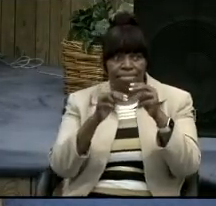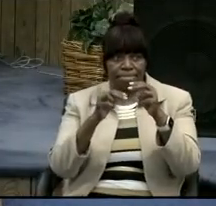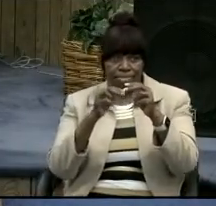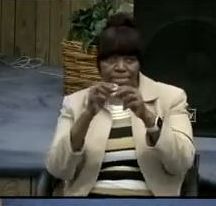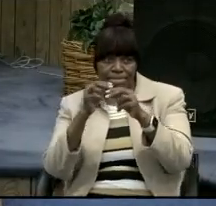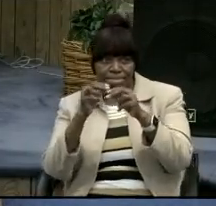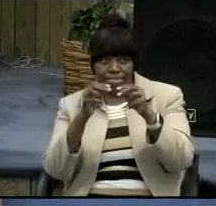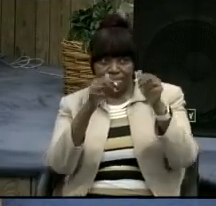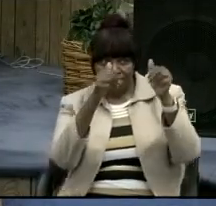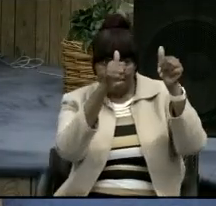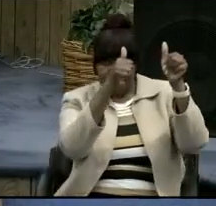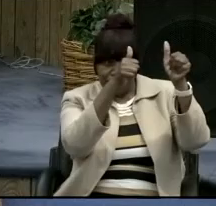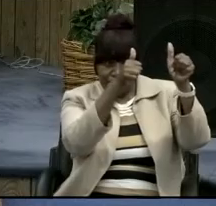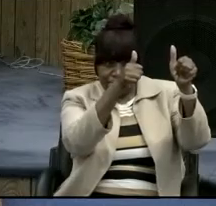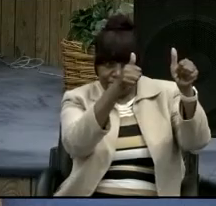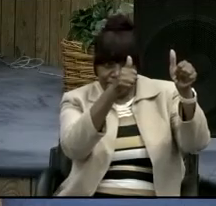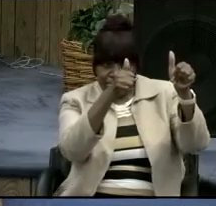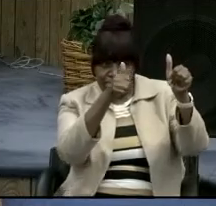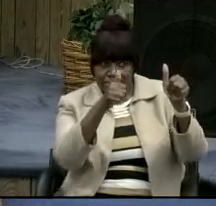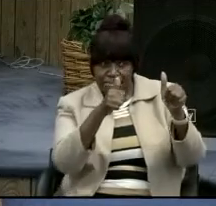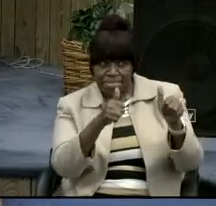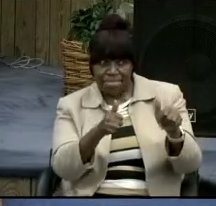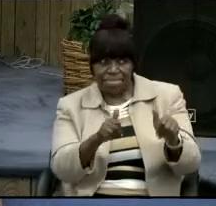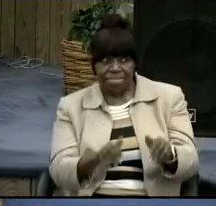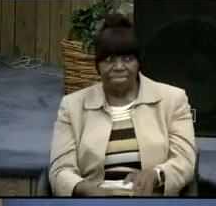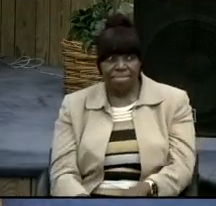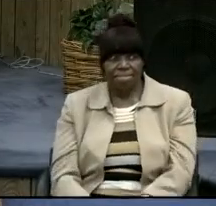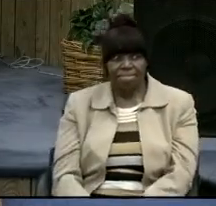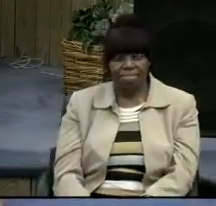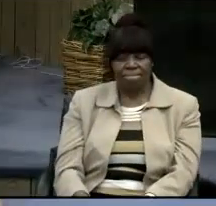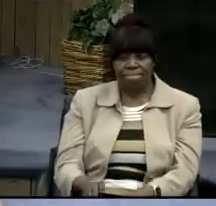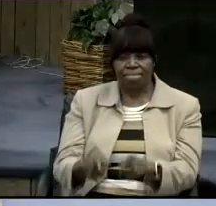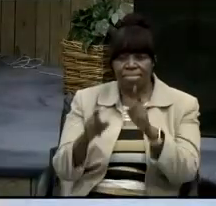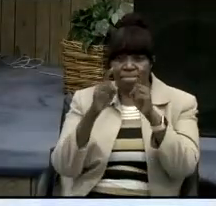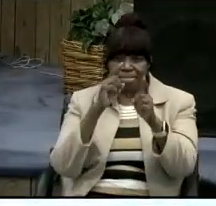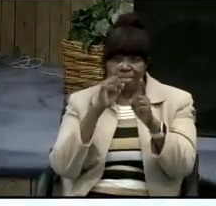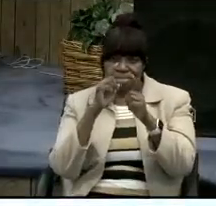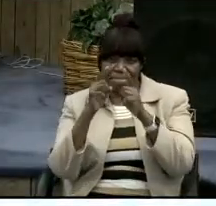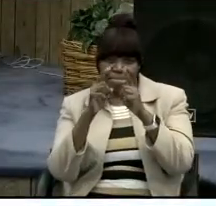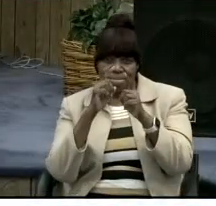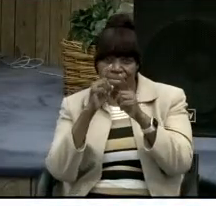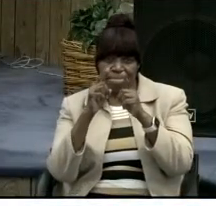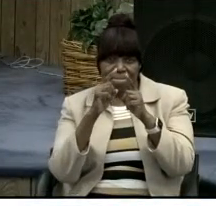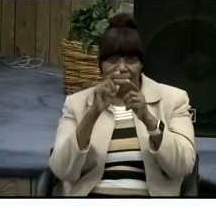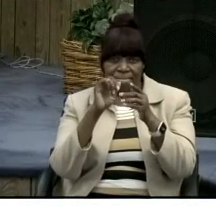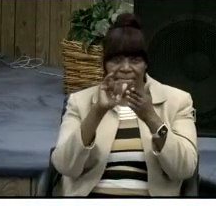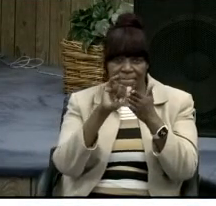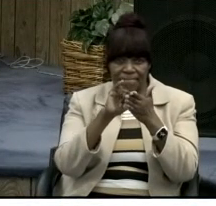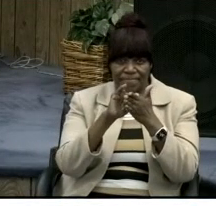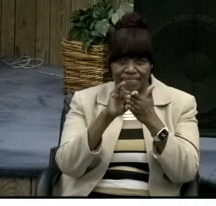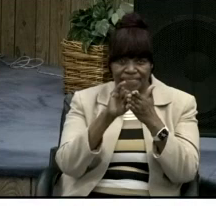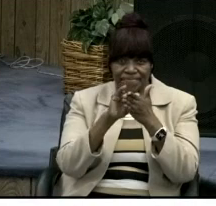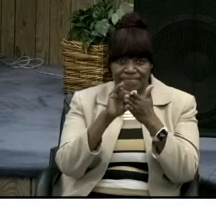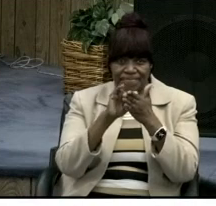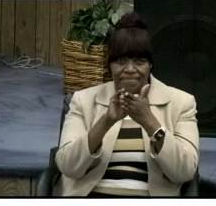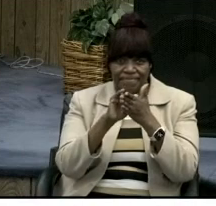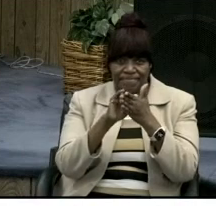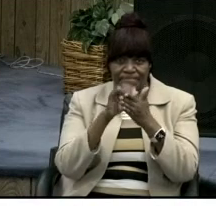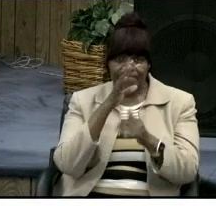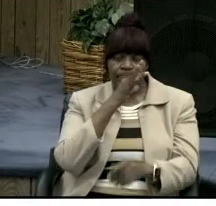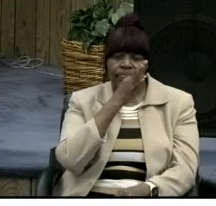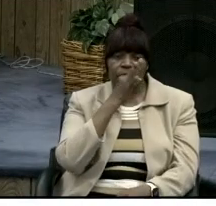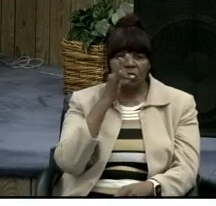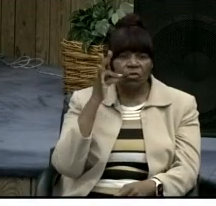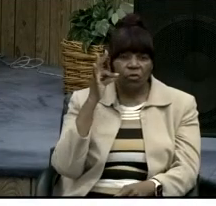right into the message. And this is, we talked about it last night. We're going to begin a